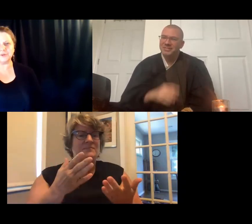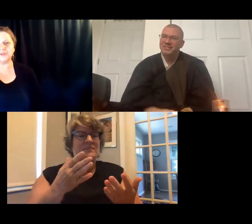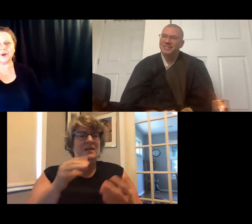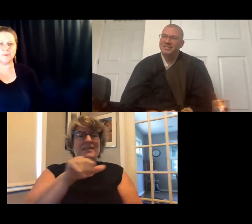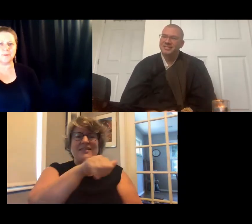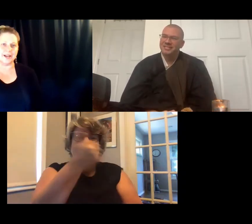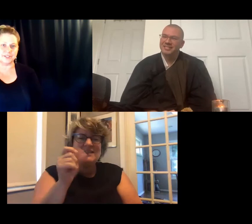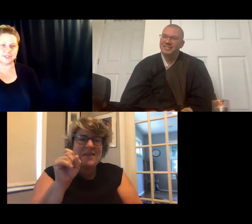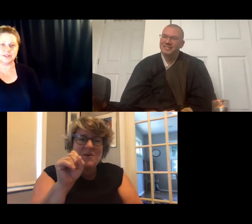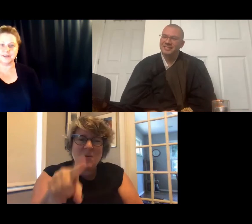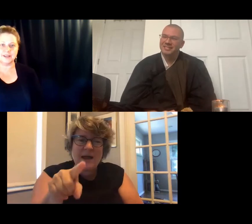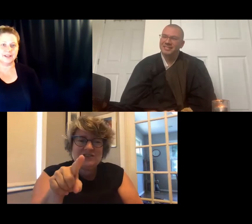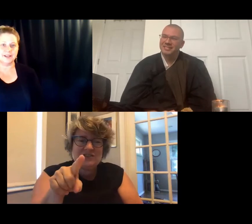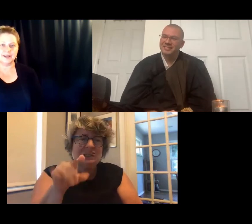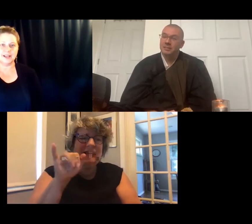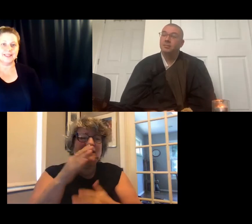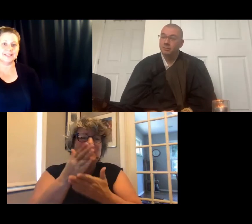Thank you so much.